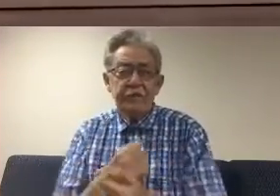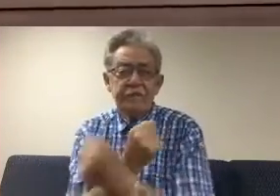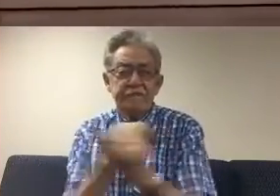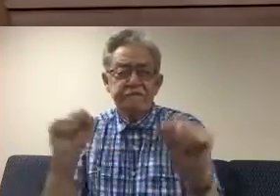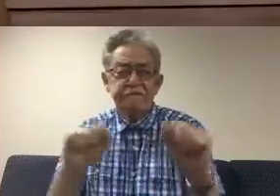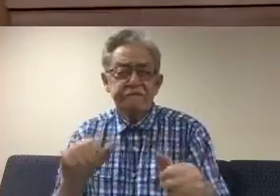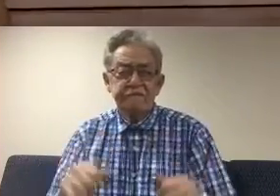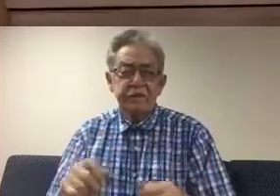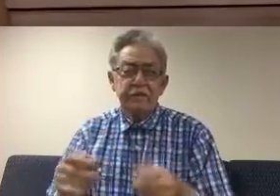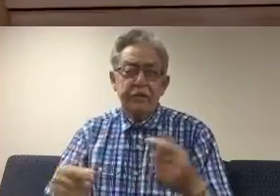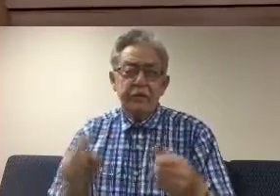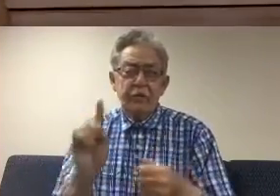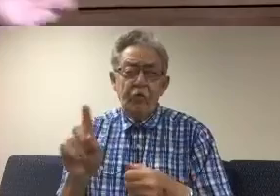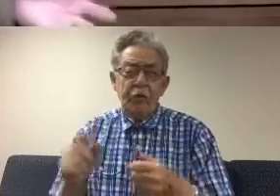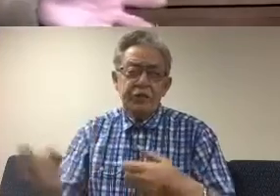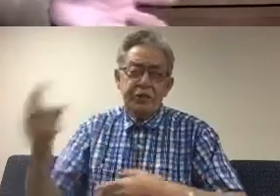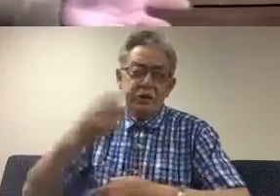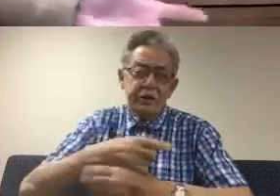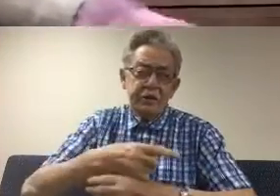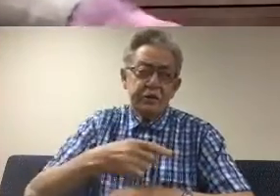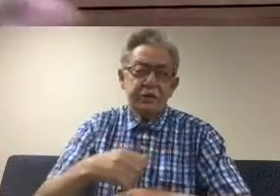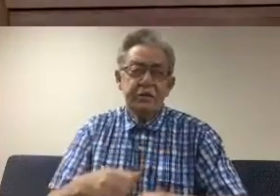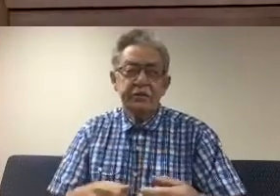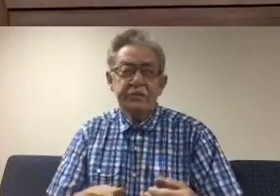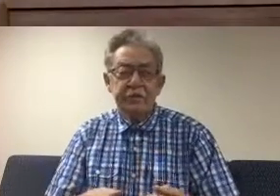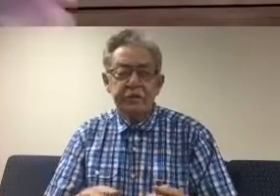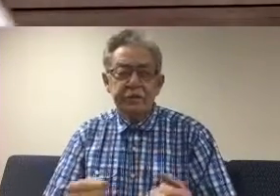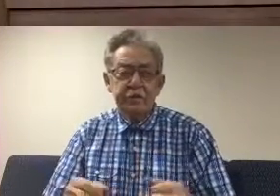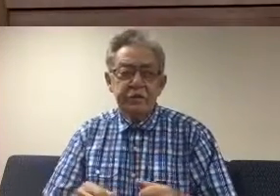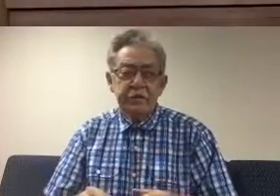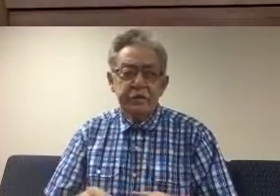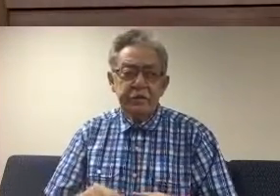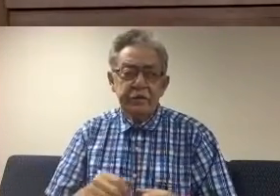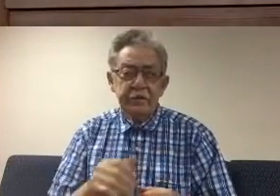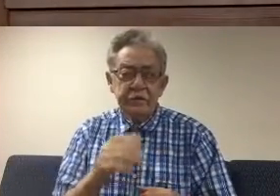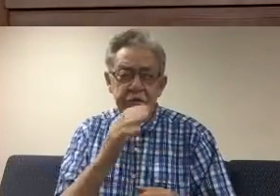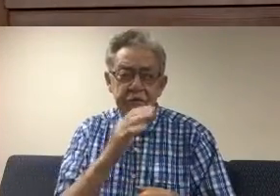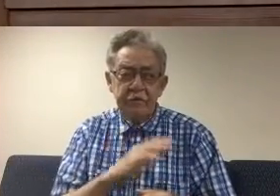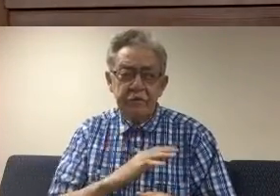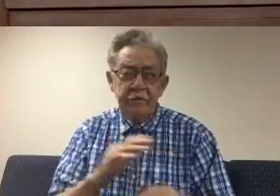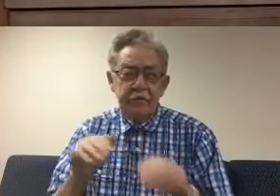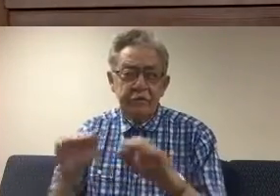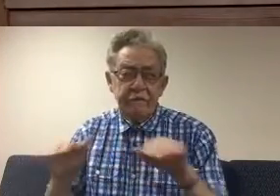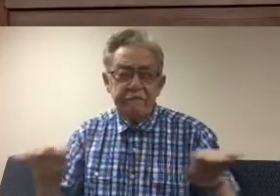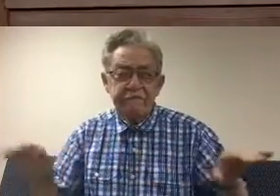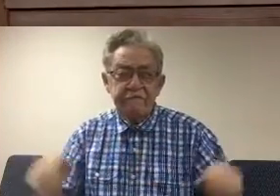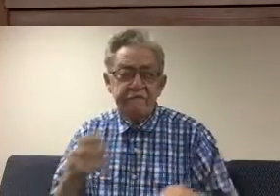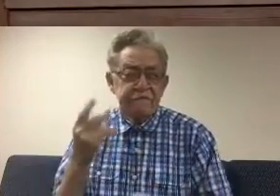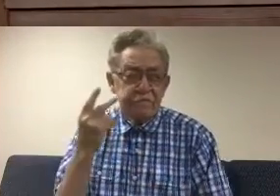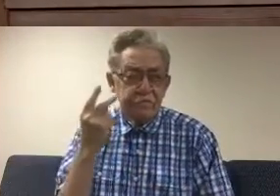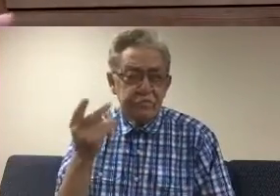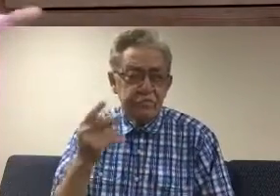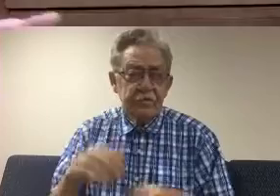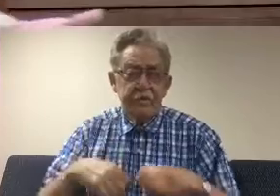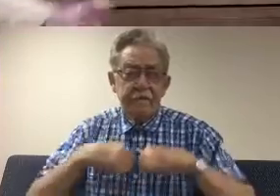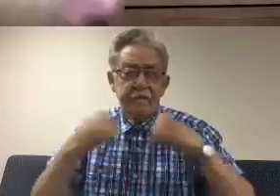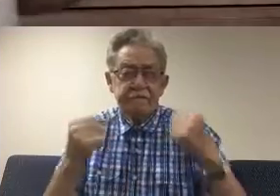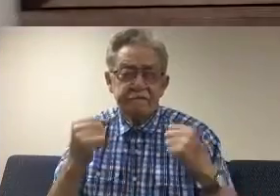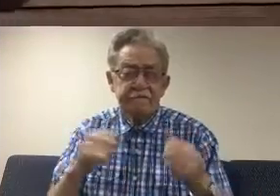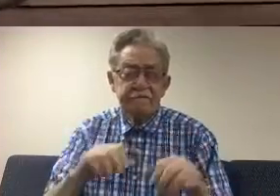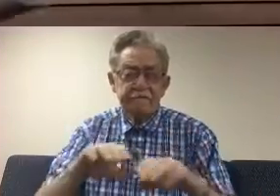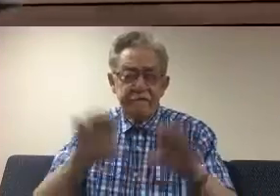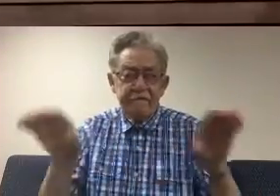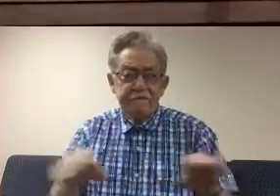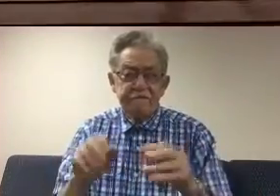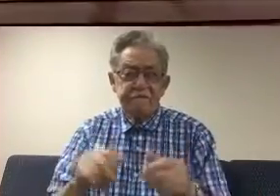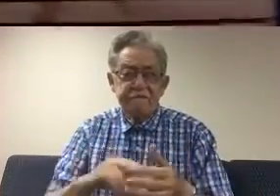even more than that, with the women and children, but as a result of seeing the healing, that it was done for a purpose to spread the